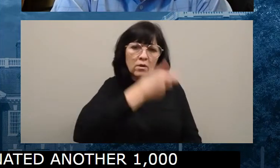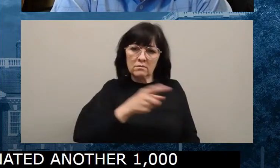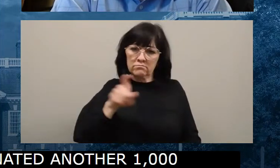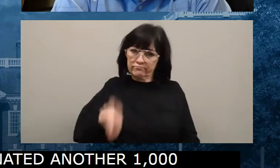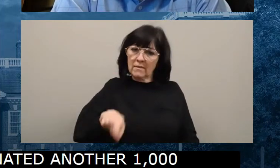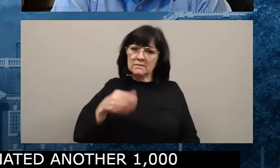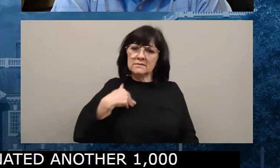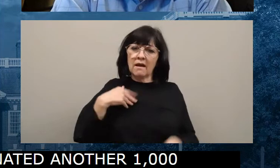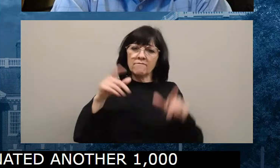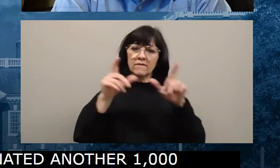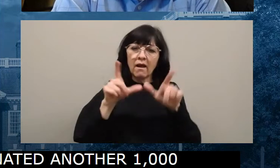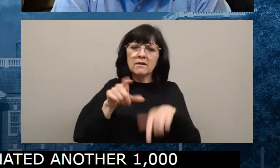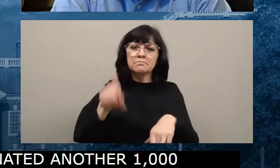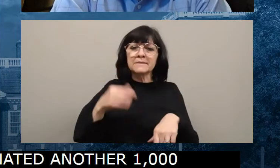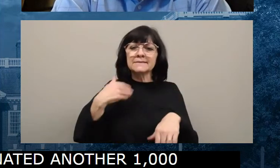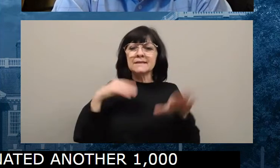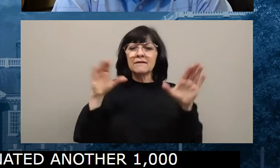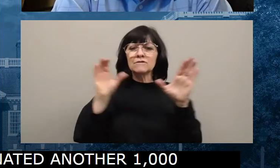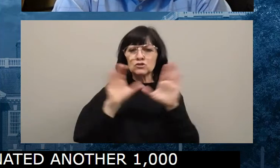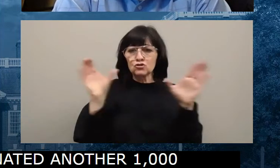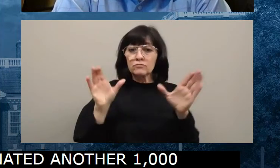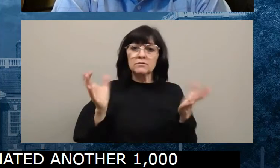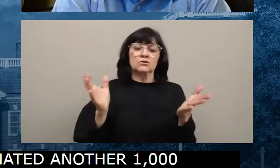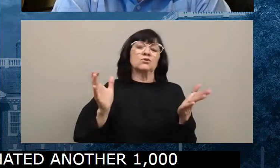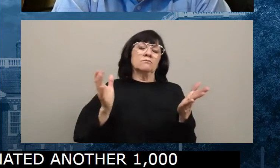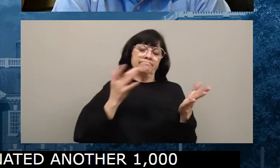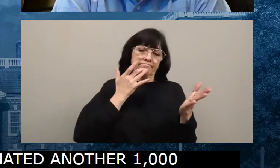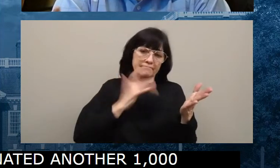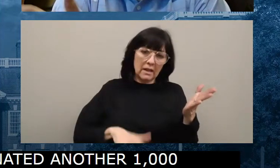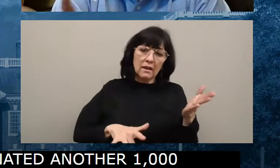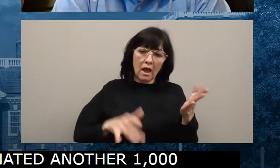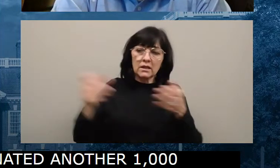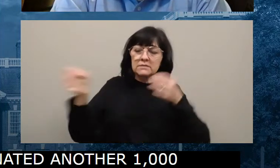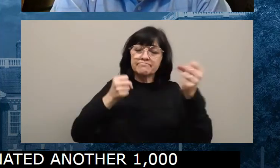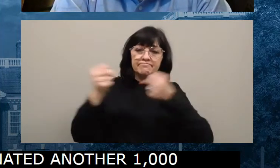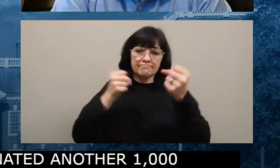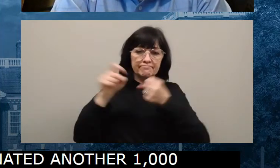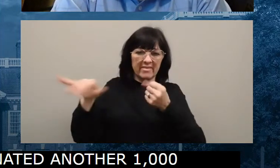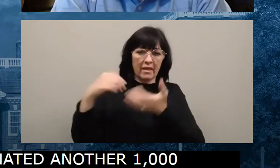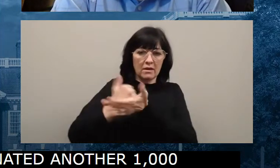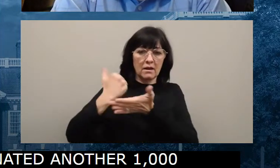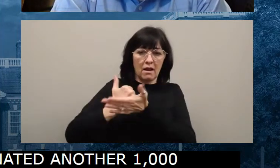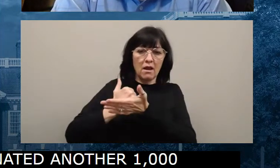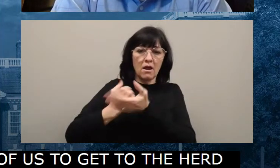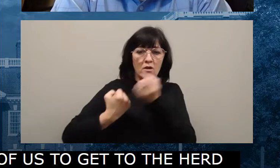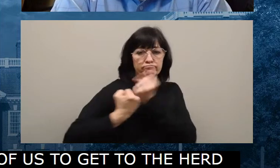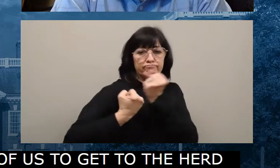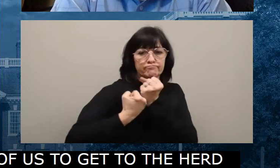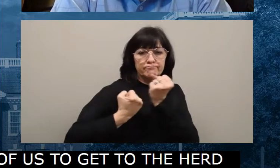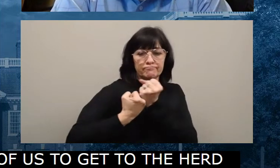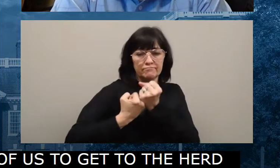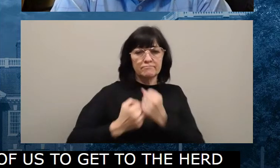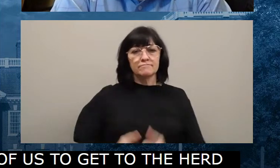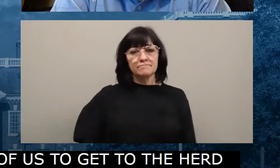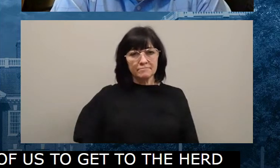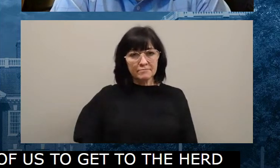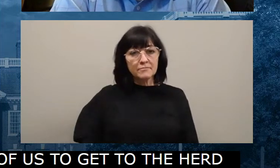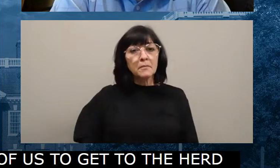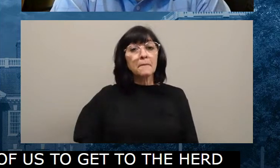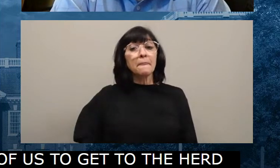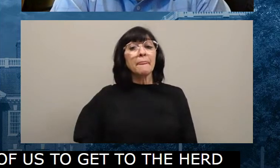the herd immunity and over 1 million vaccinations to give in the state. Then finally, before turning back over to the